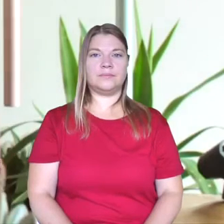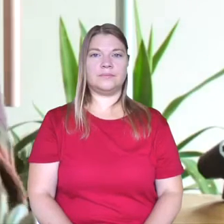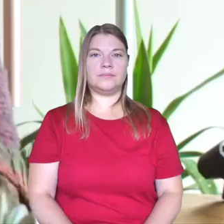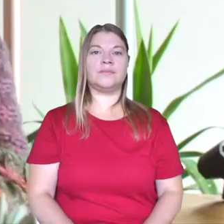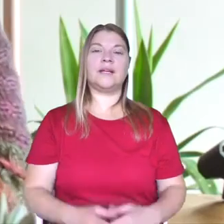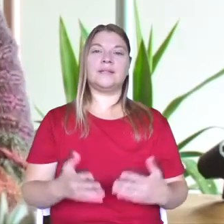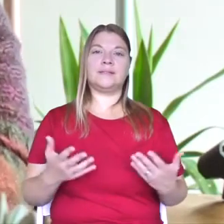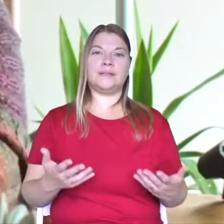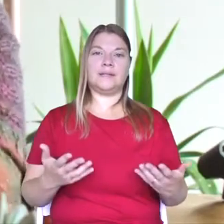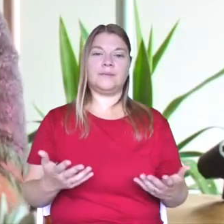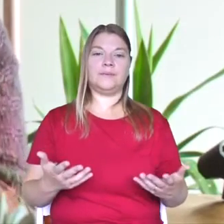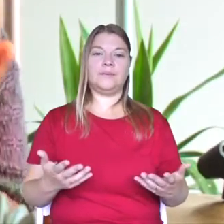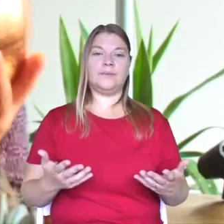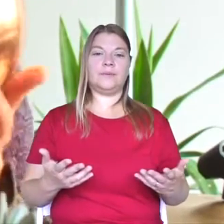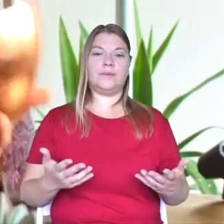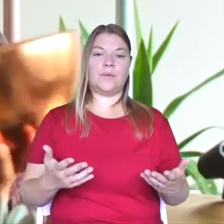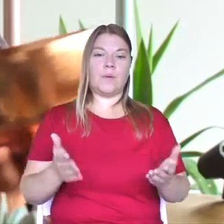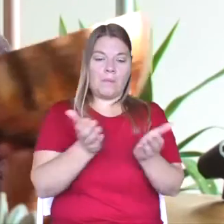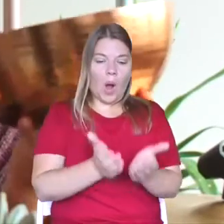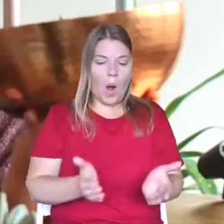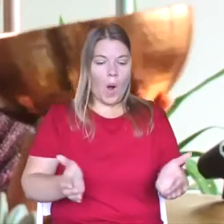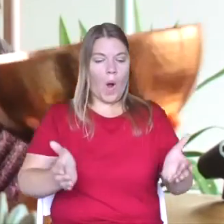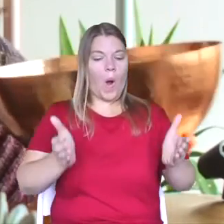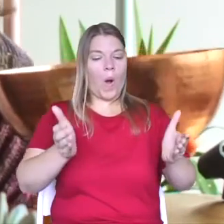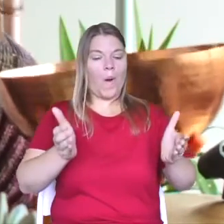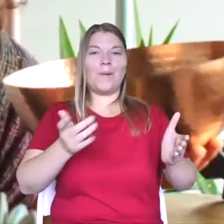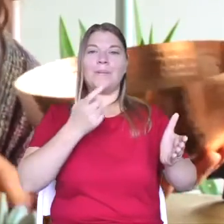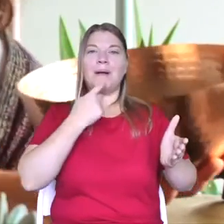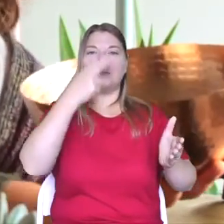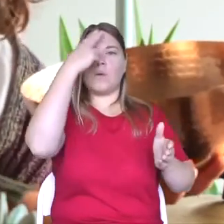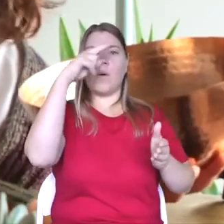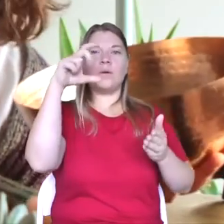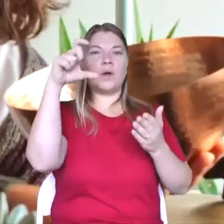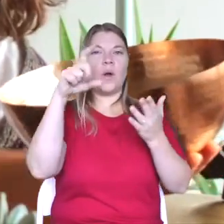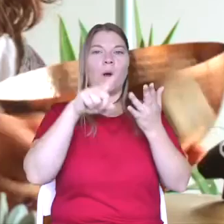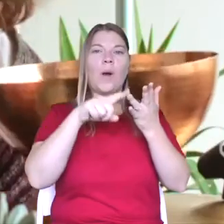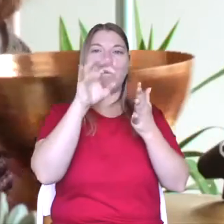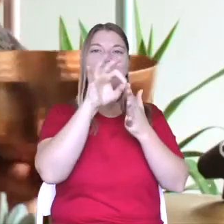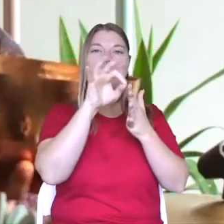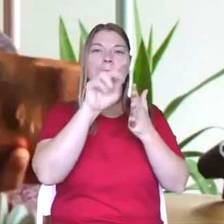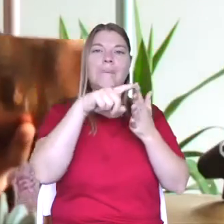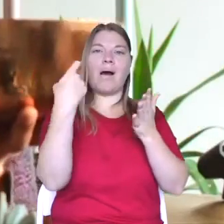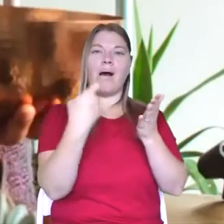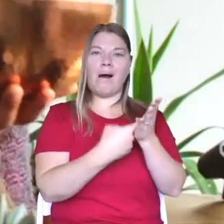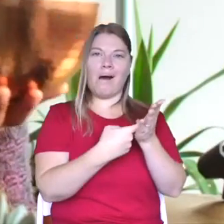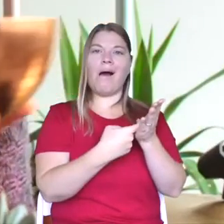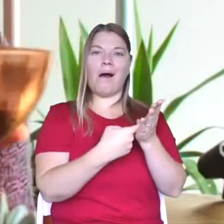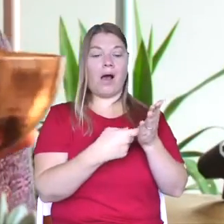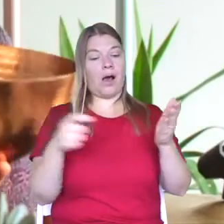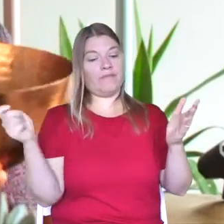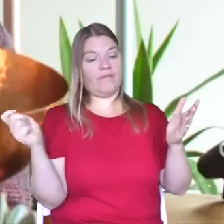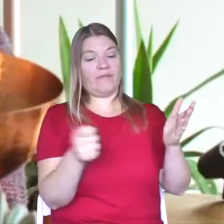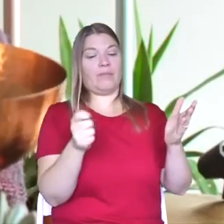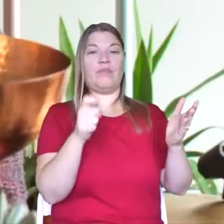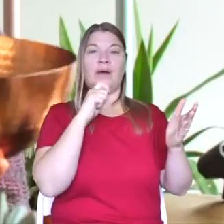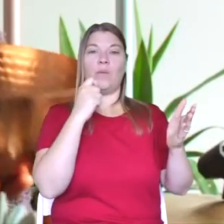I'm now picking up a large copper bowl, which has a deep bassy tone that, when I strike it with a soft mallet, vibrates and rings